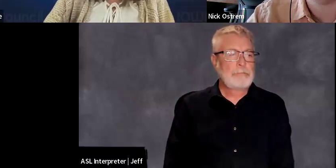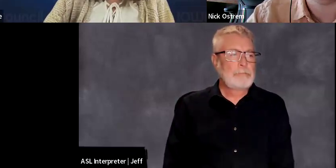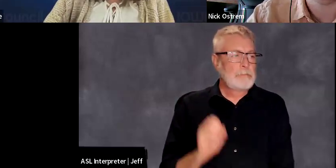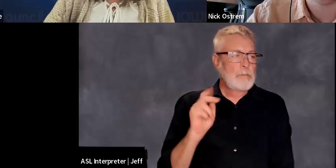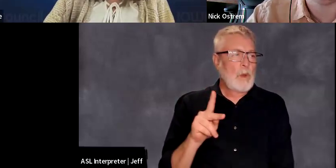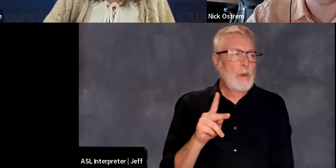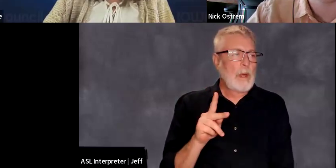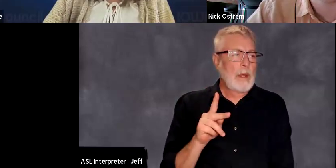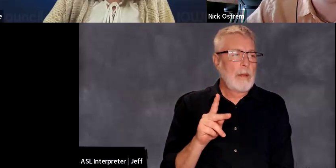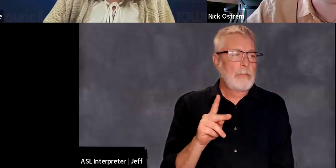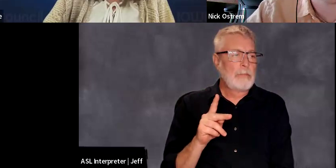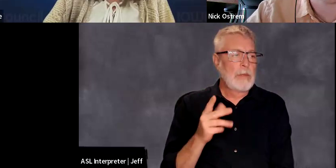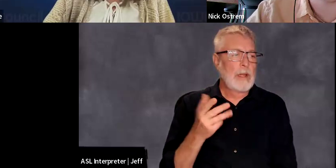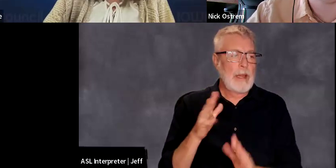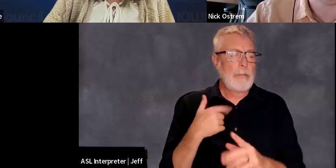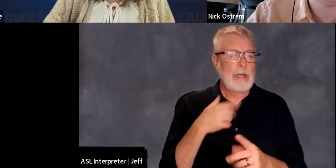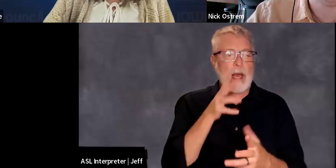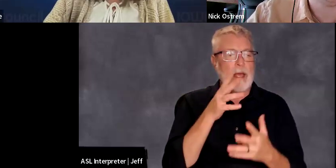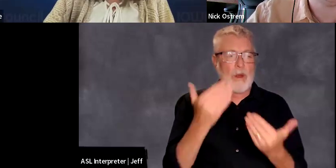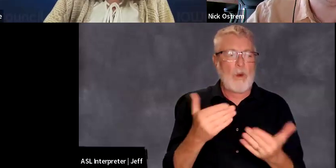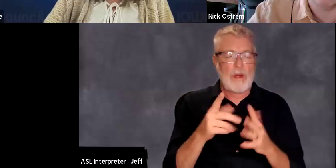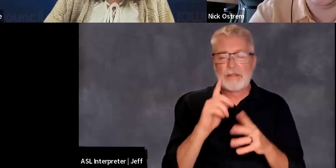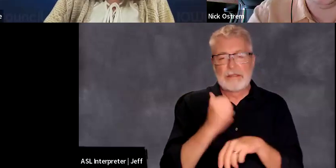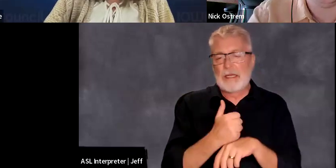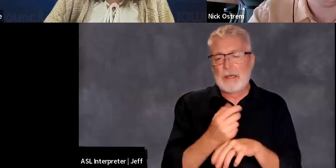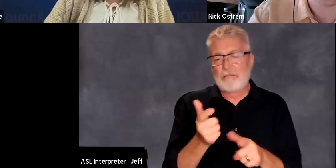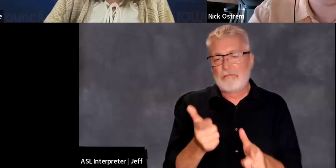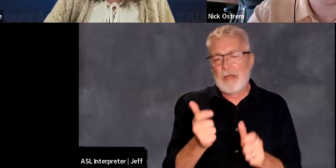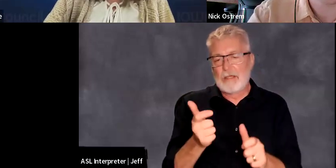Well, hold on one second. I can get you guys set up here.